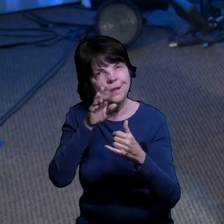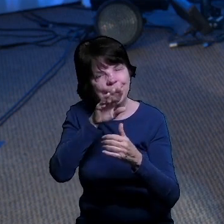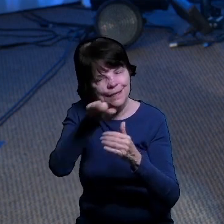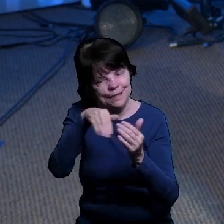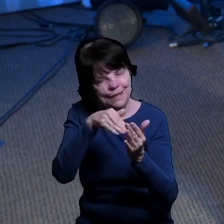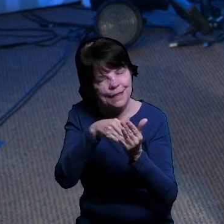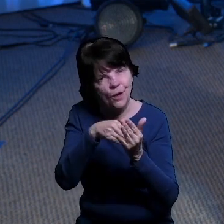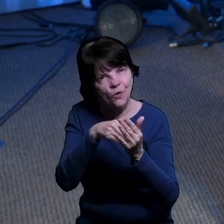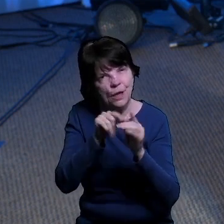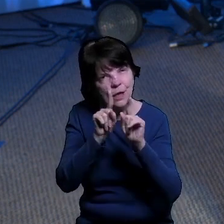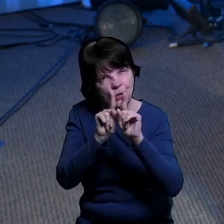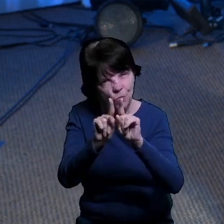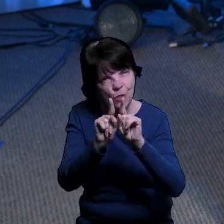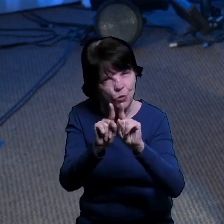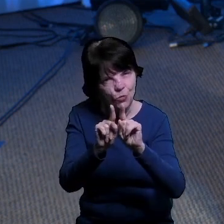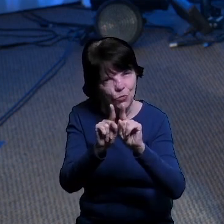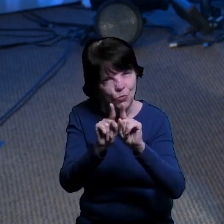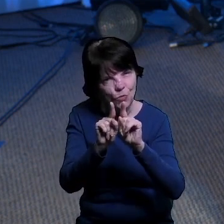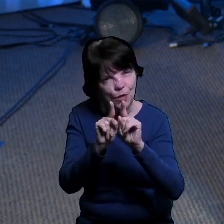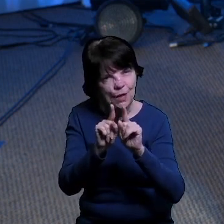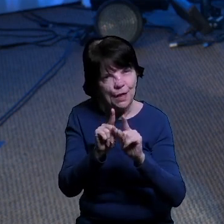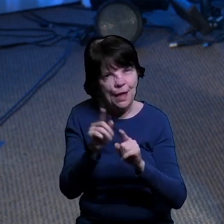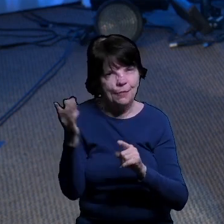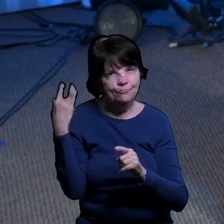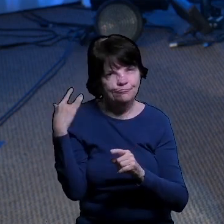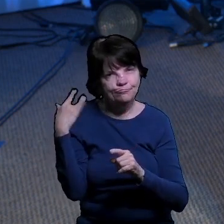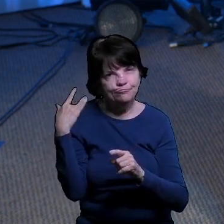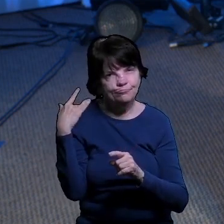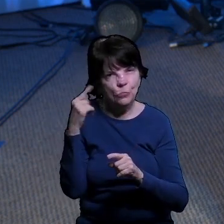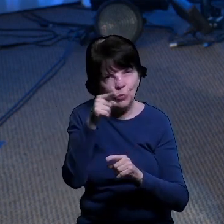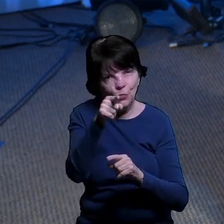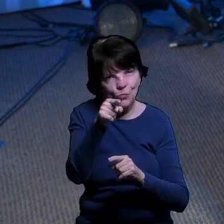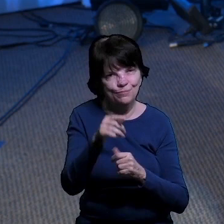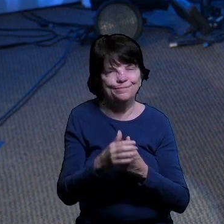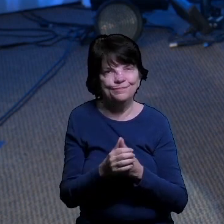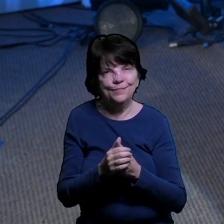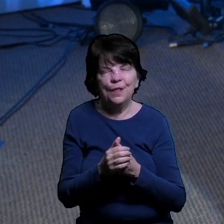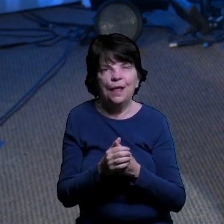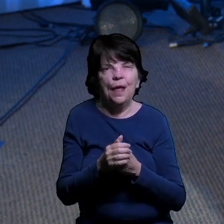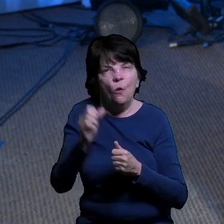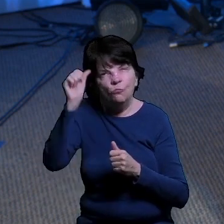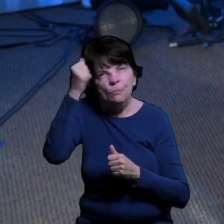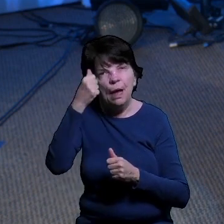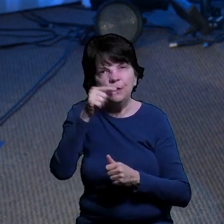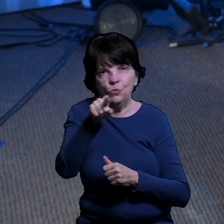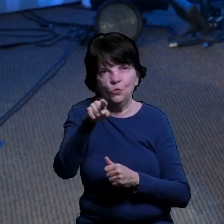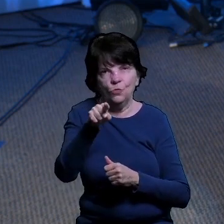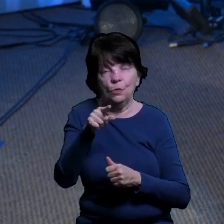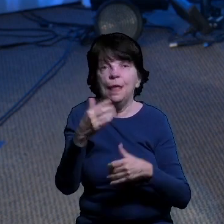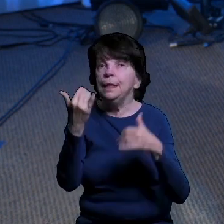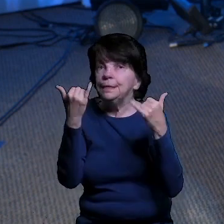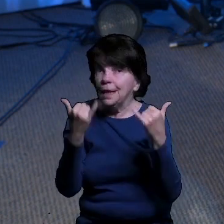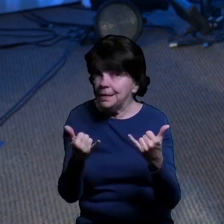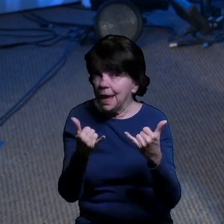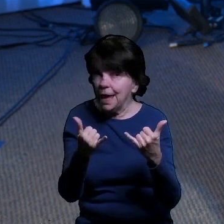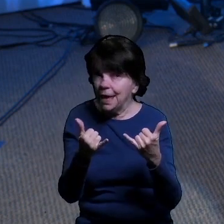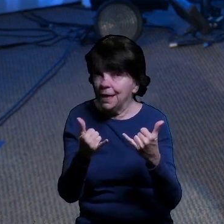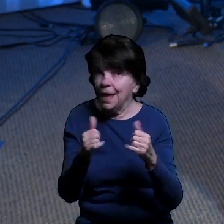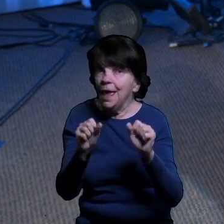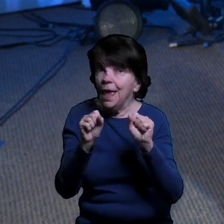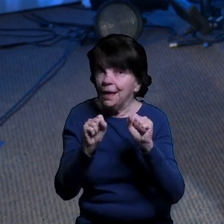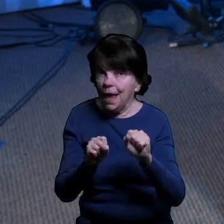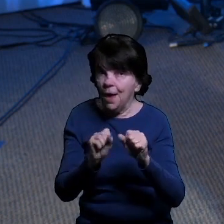God's there with you. And he's tapping you on the shoulder. And he's reminding you that today can be your